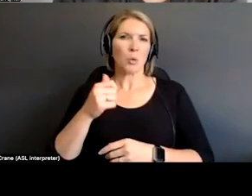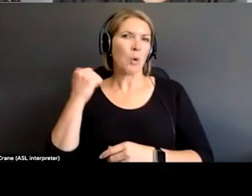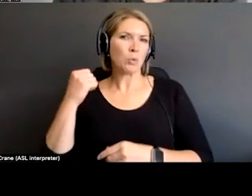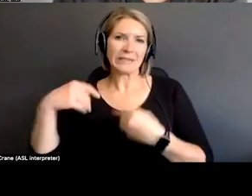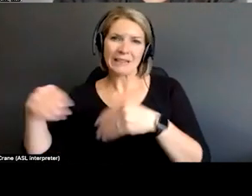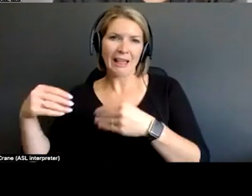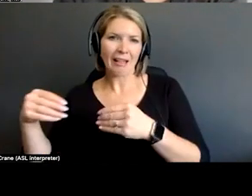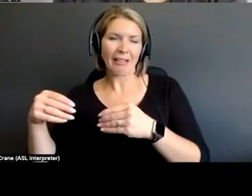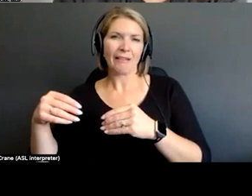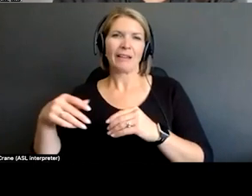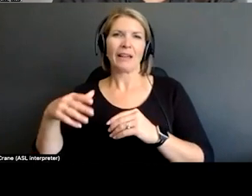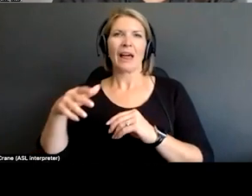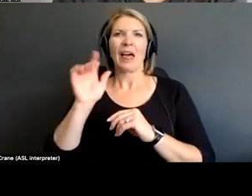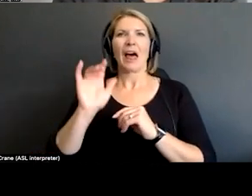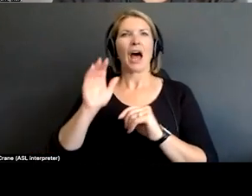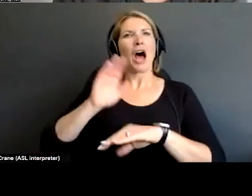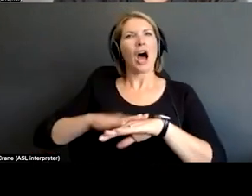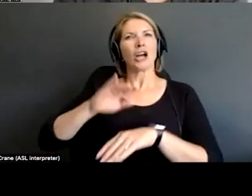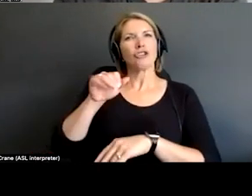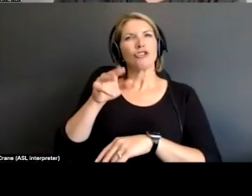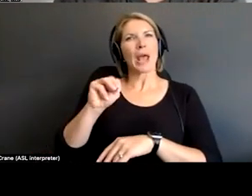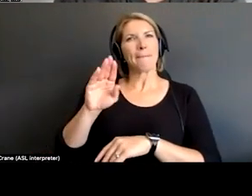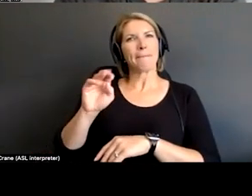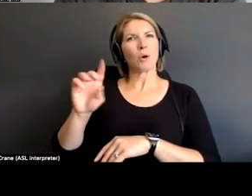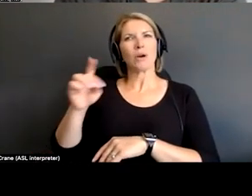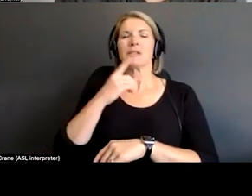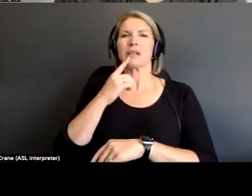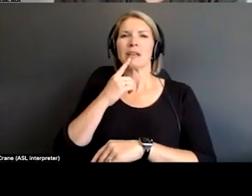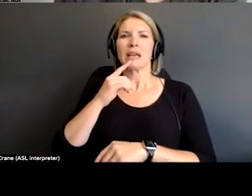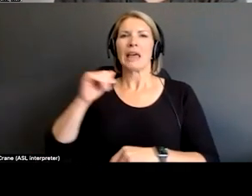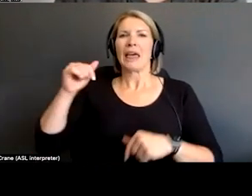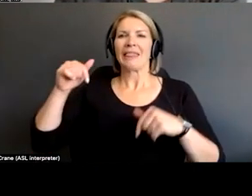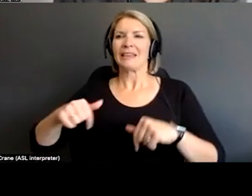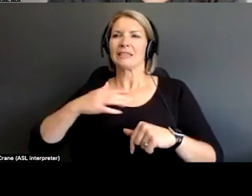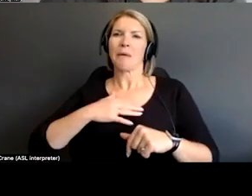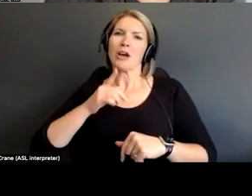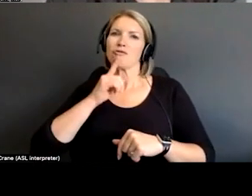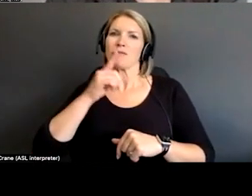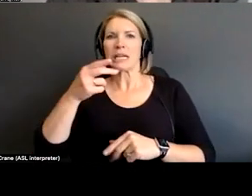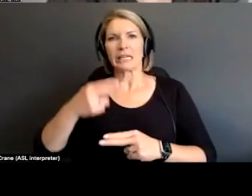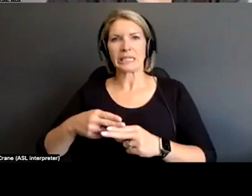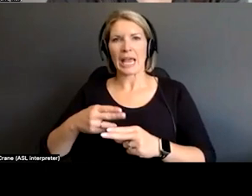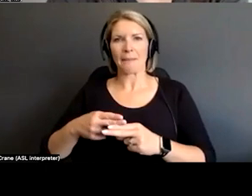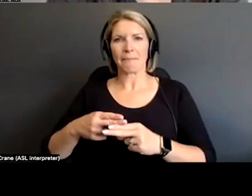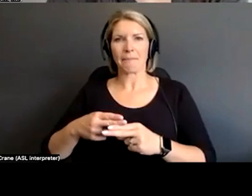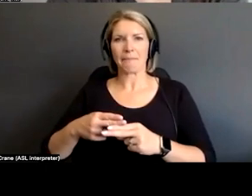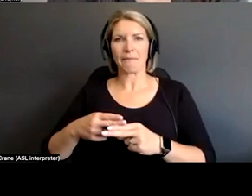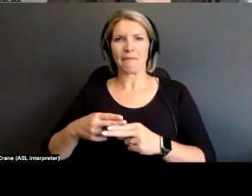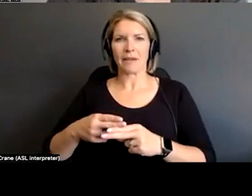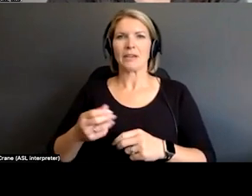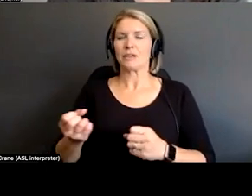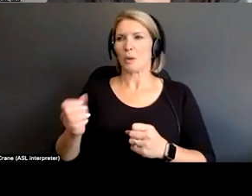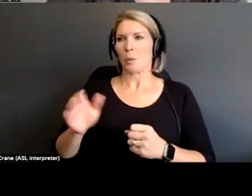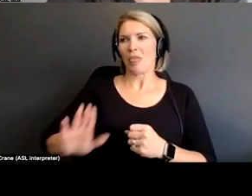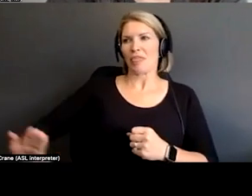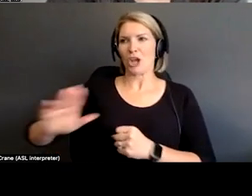like I think they said something about the male gaze or something. And we were like, wow, this is just not at all what we were